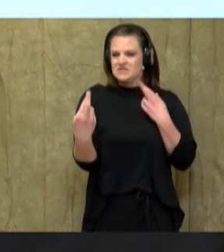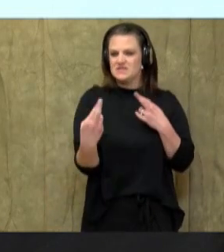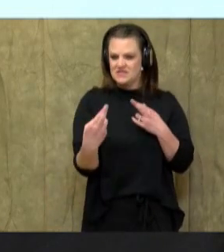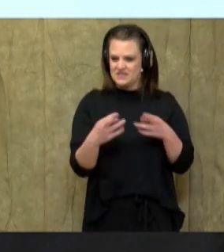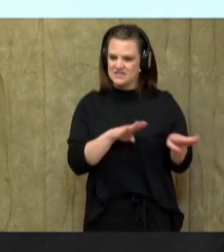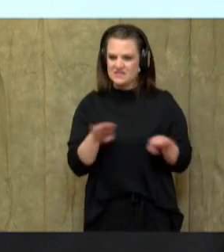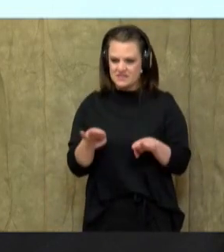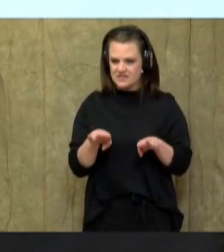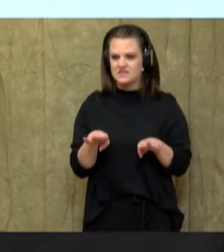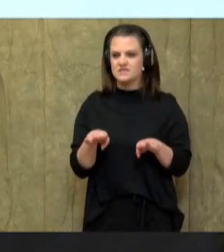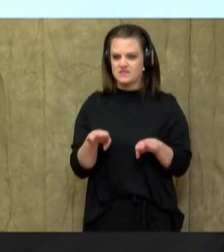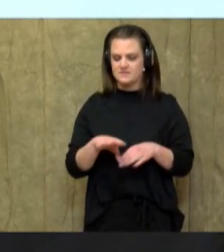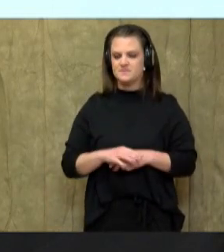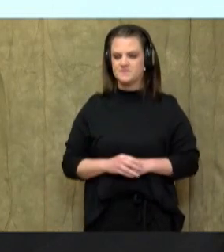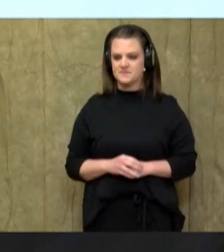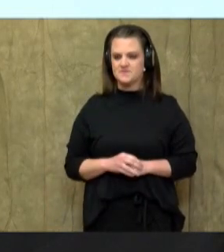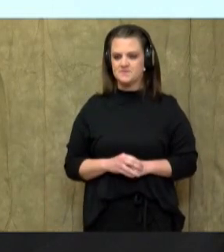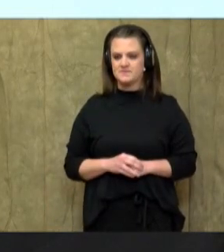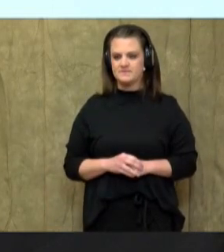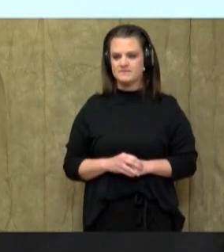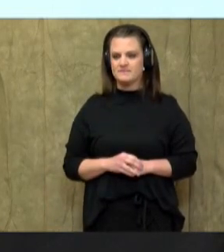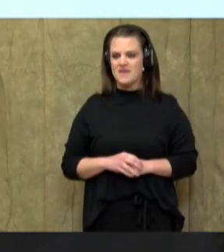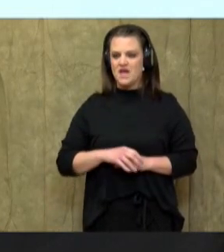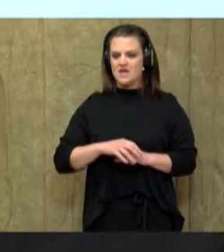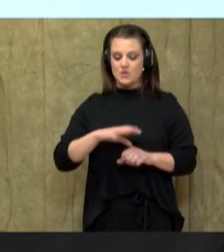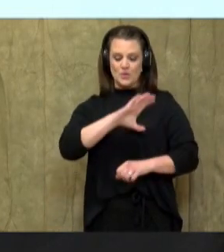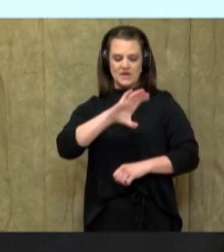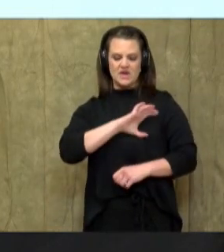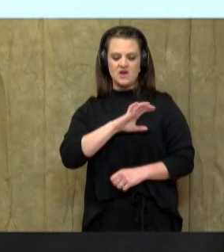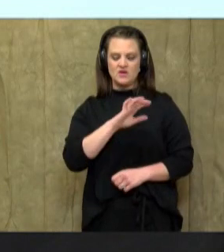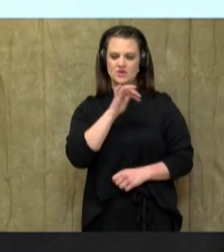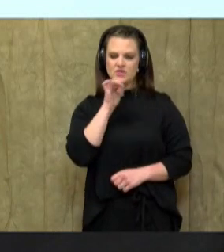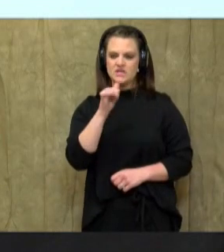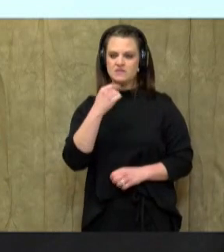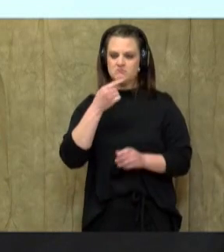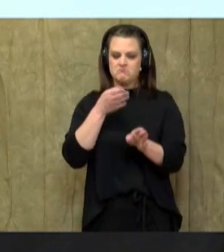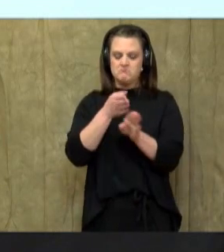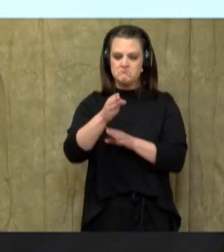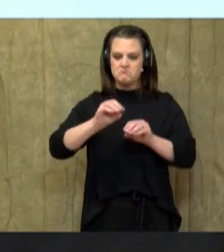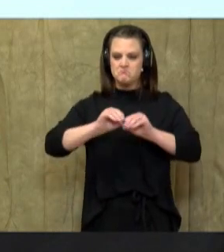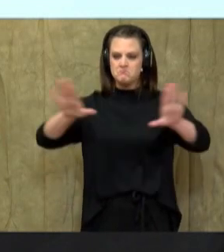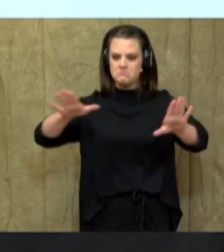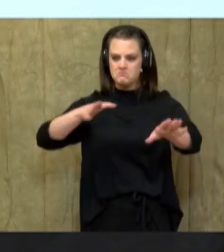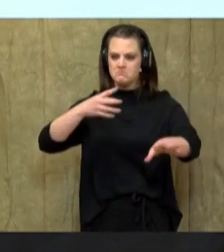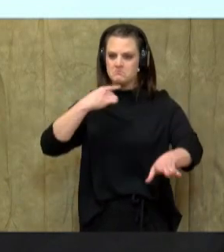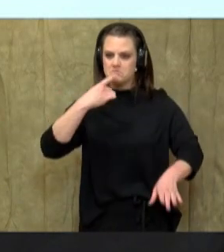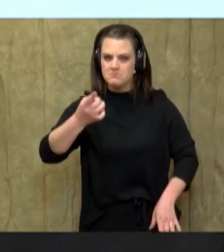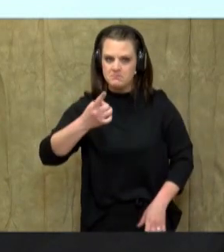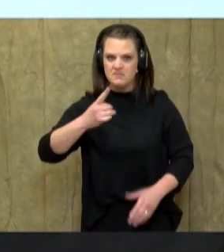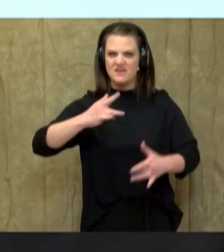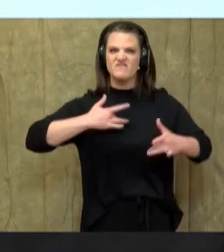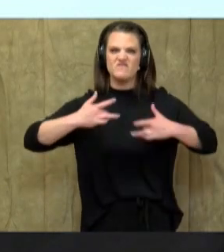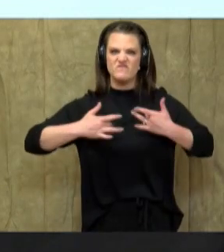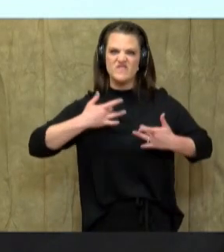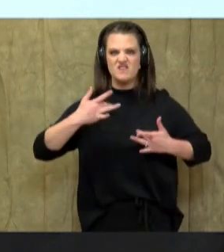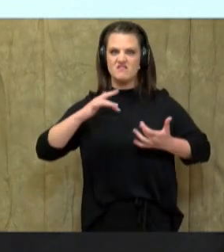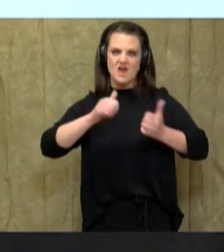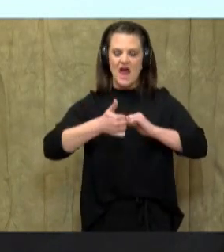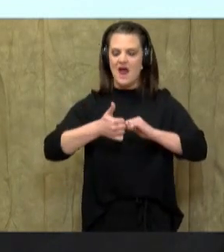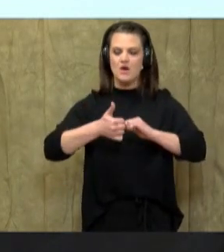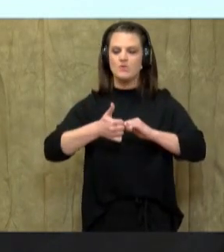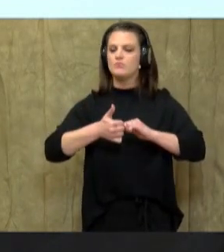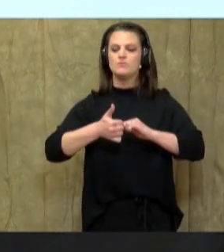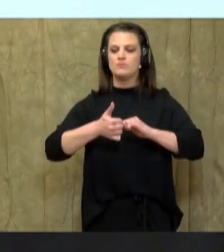reacting, but they didn't tell you their feelings. They just told you how they